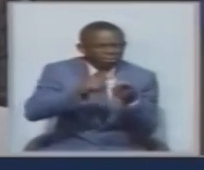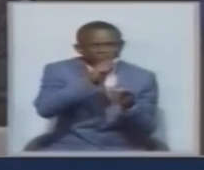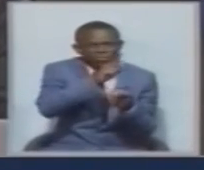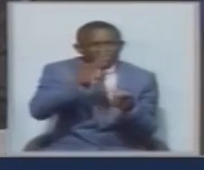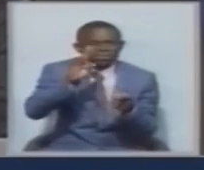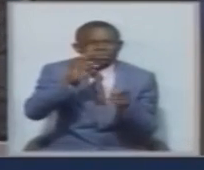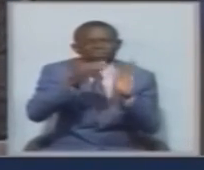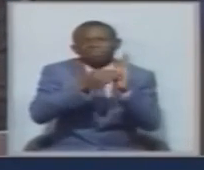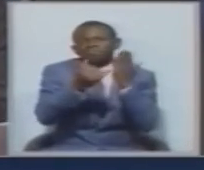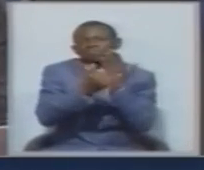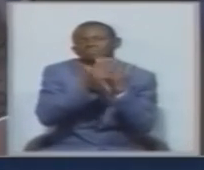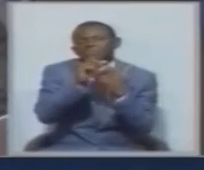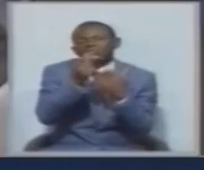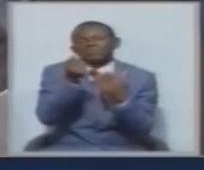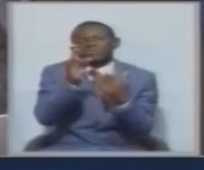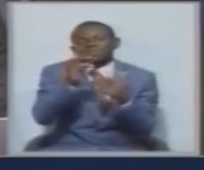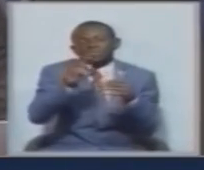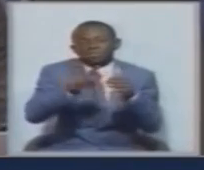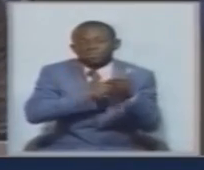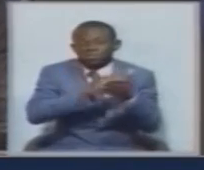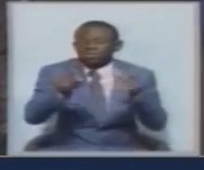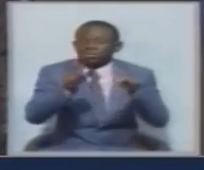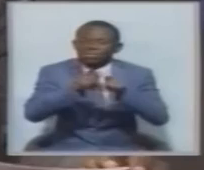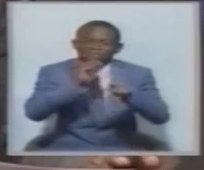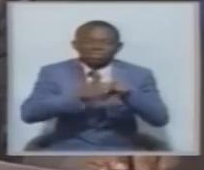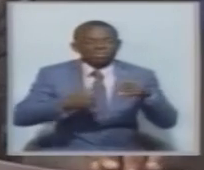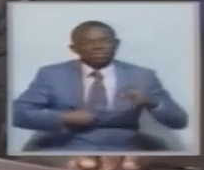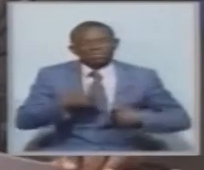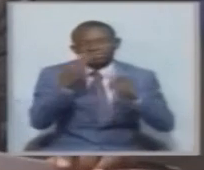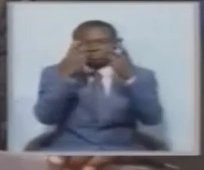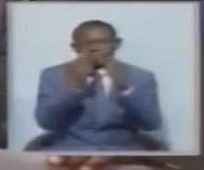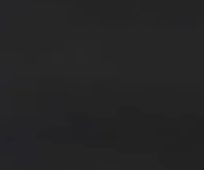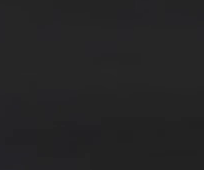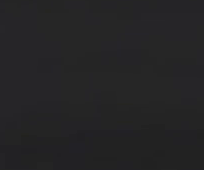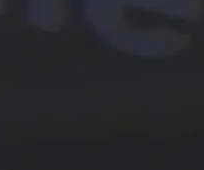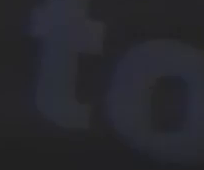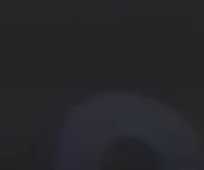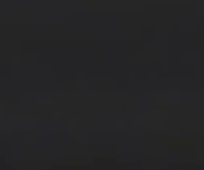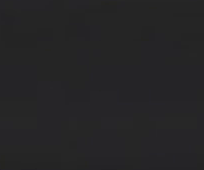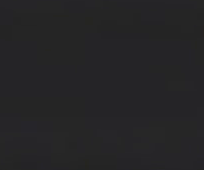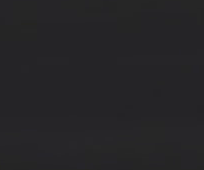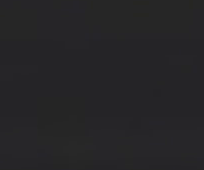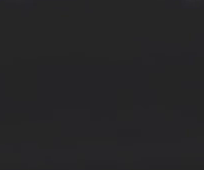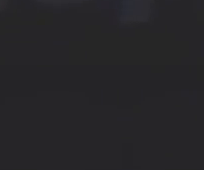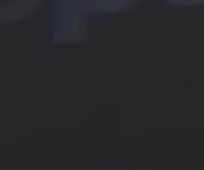May 2016. Till next week at the same time, pleasant viewing.